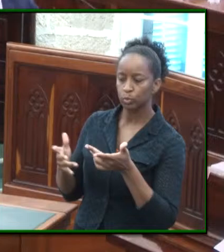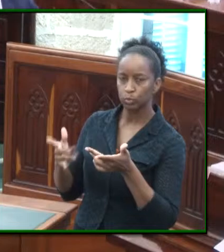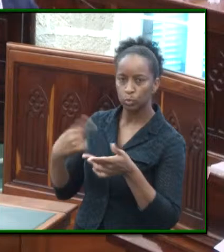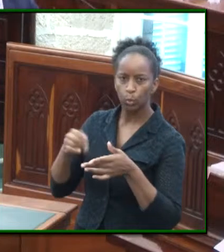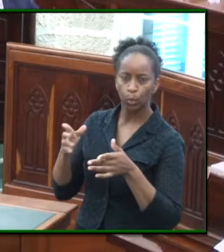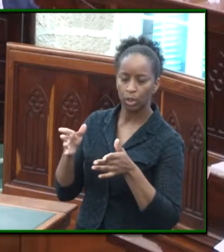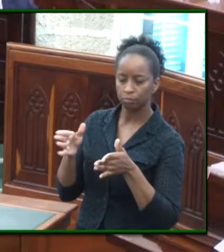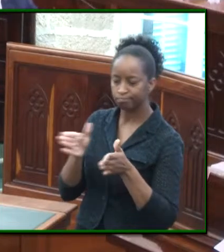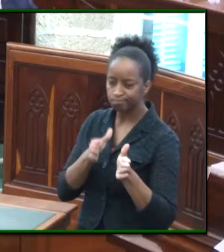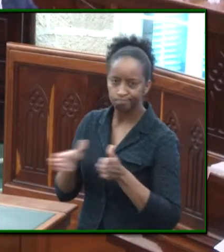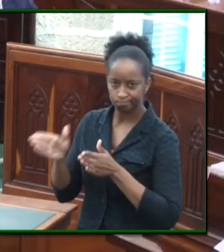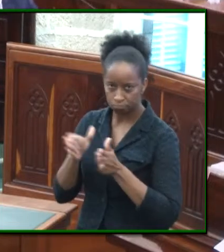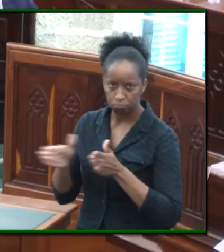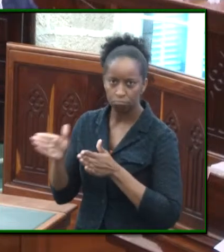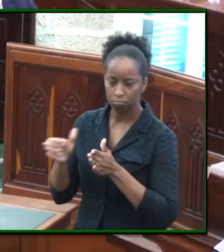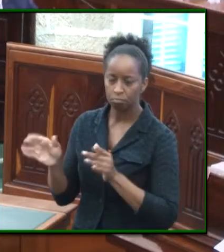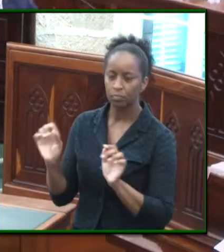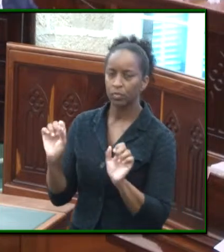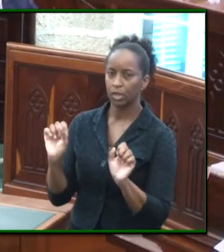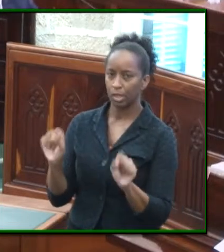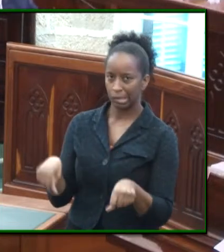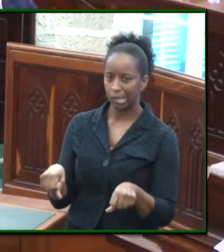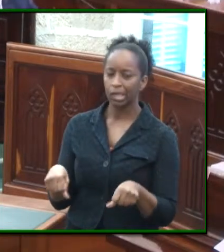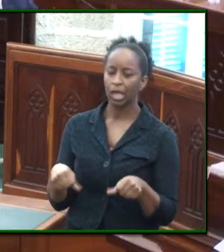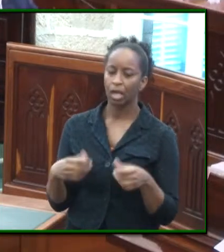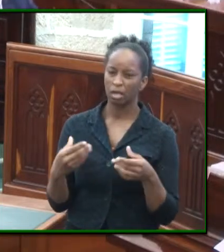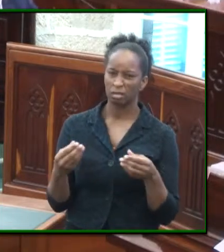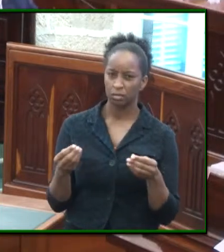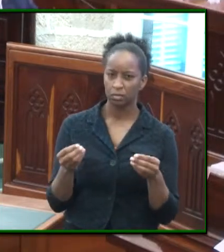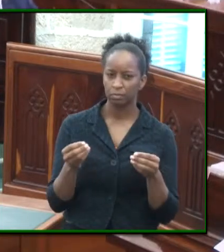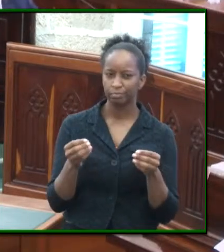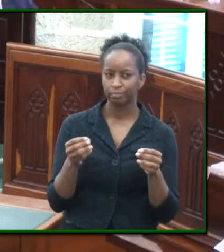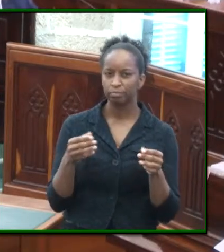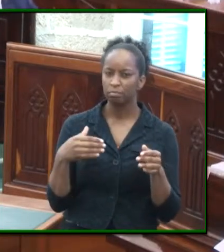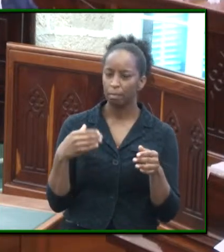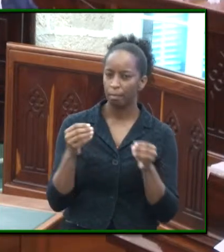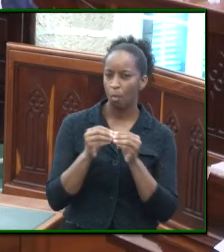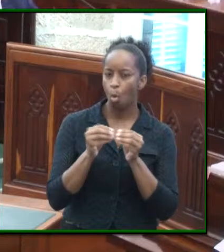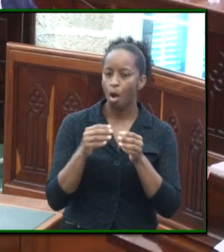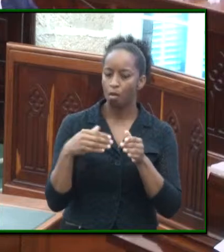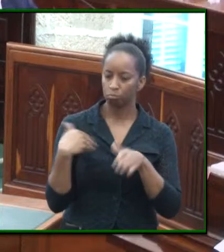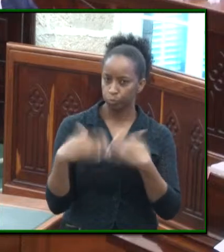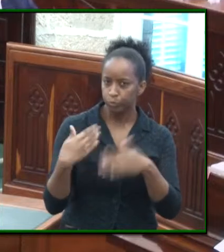Thank you, Commissioner. One final question, Honourable Chair.